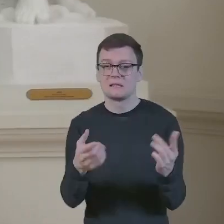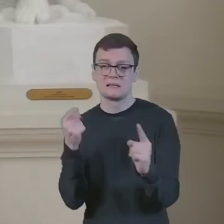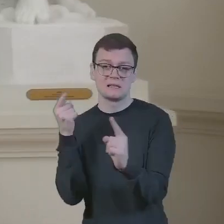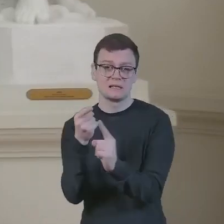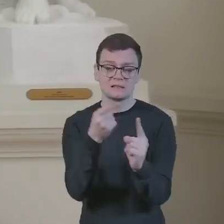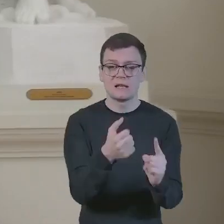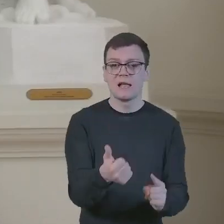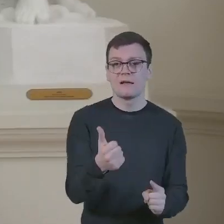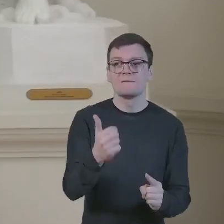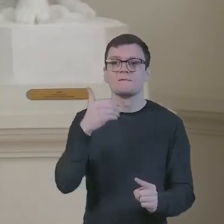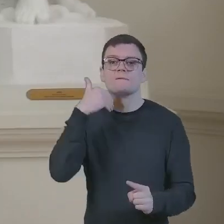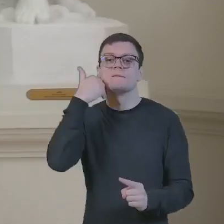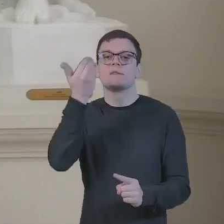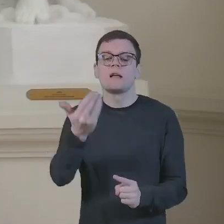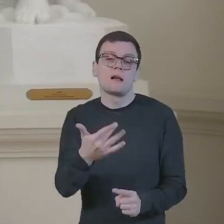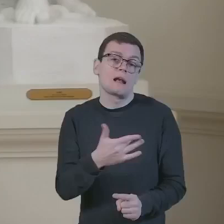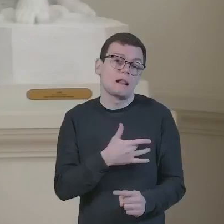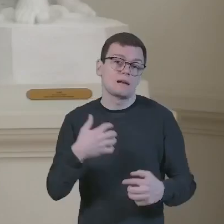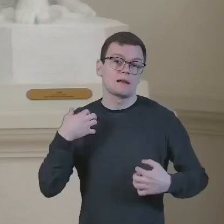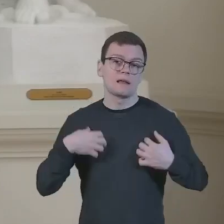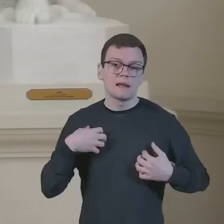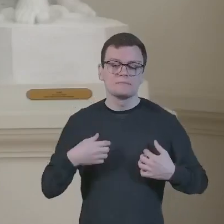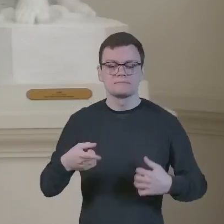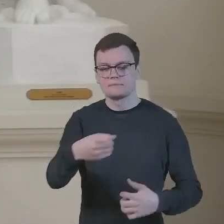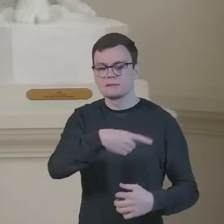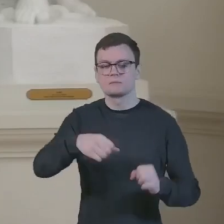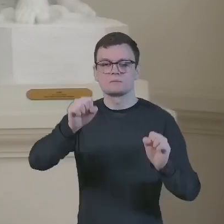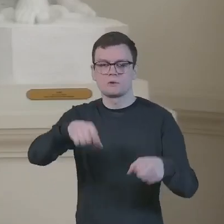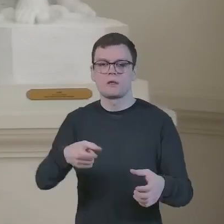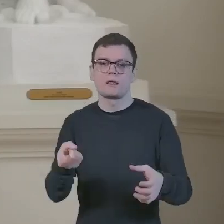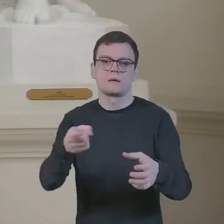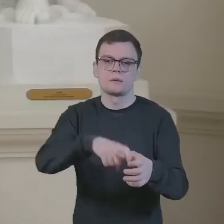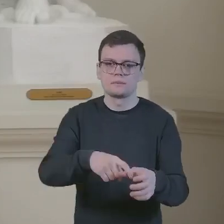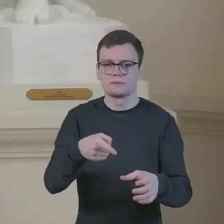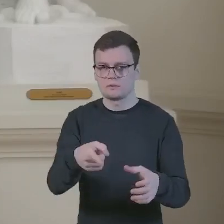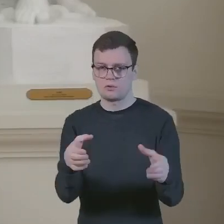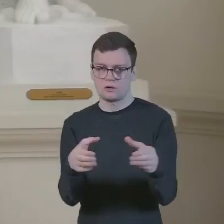hopefully very soon, we can also join the organization.